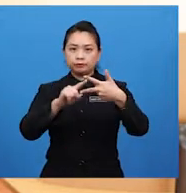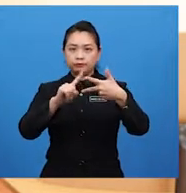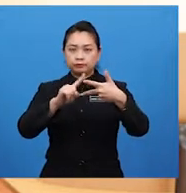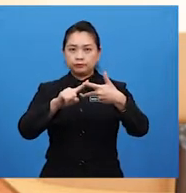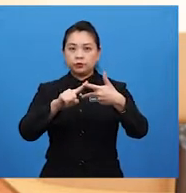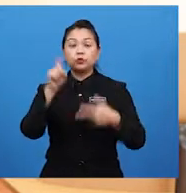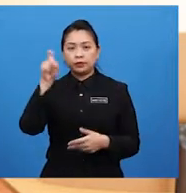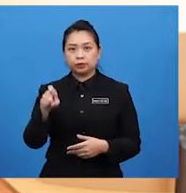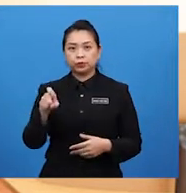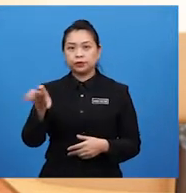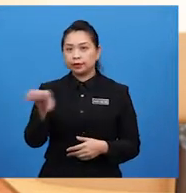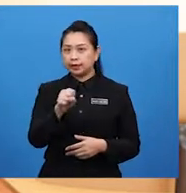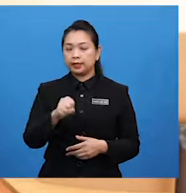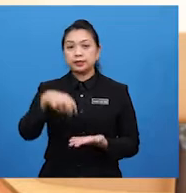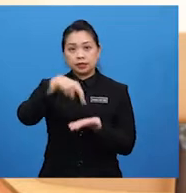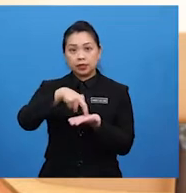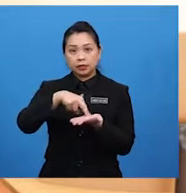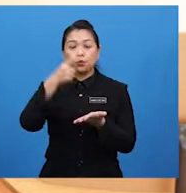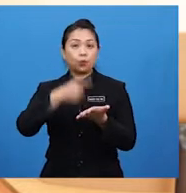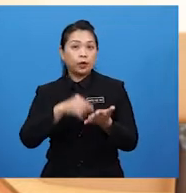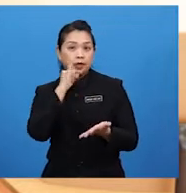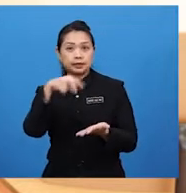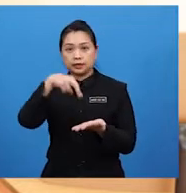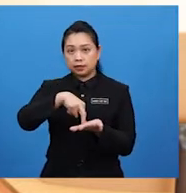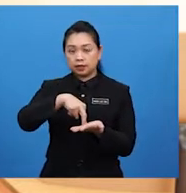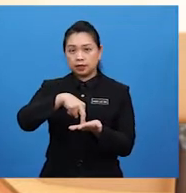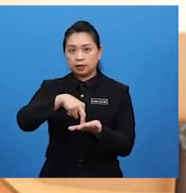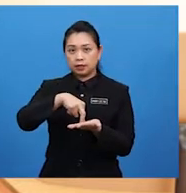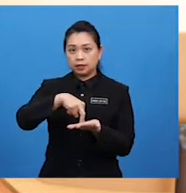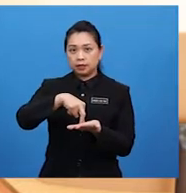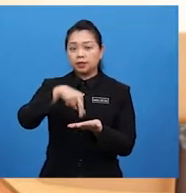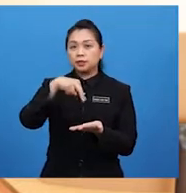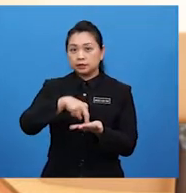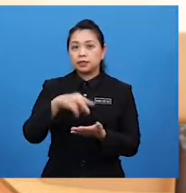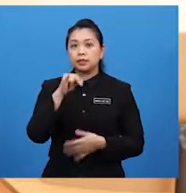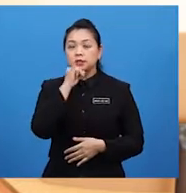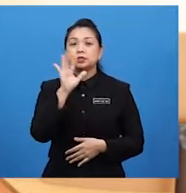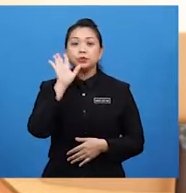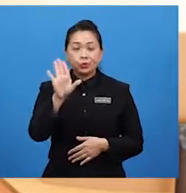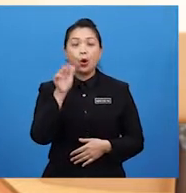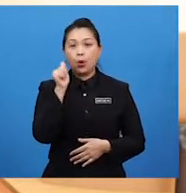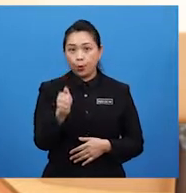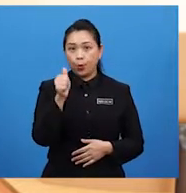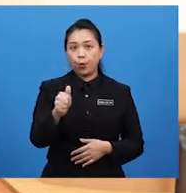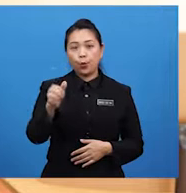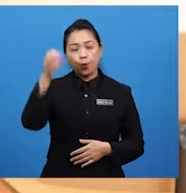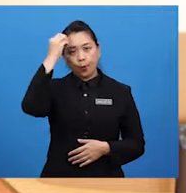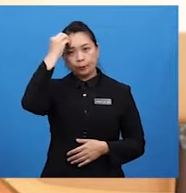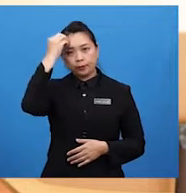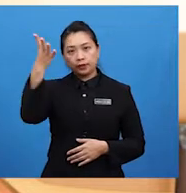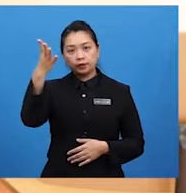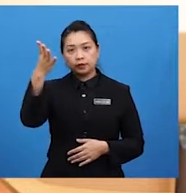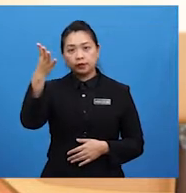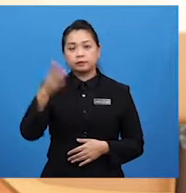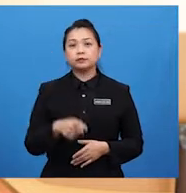a stand. What is a stand? A stand is your own opinion